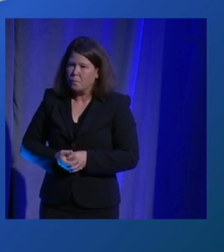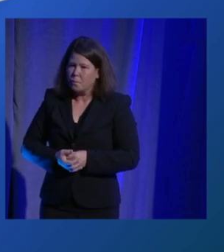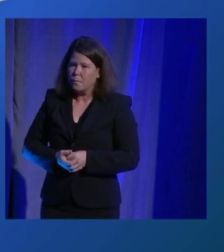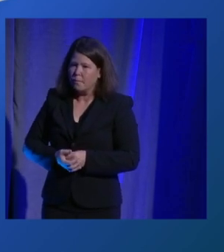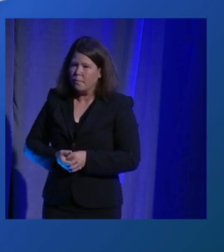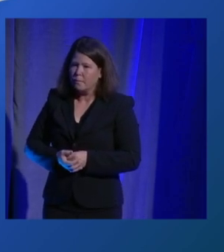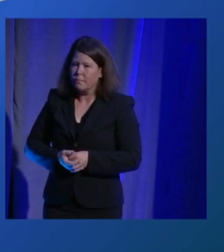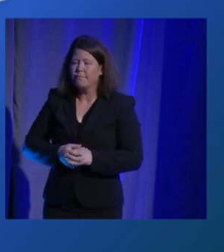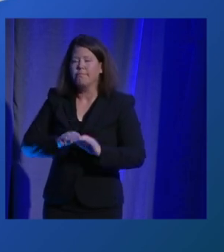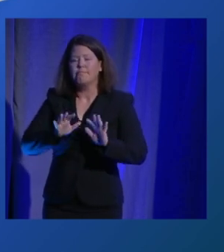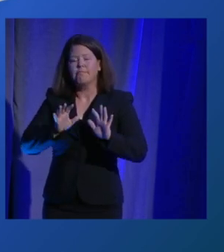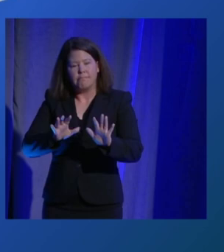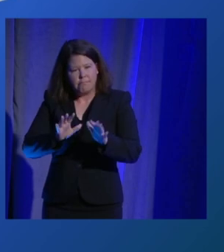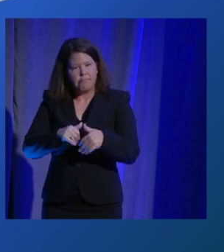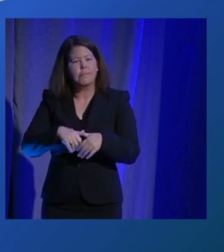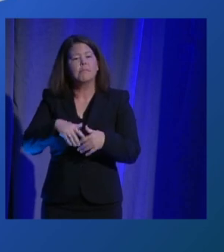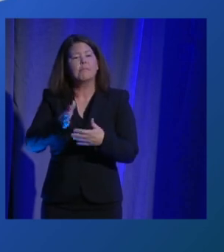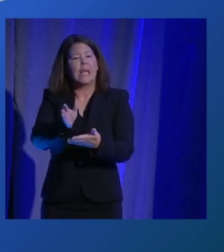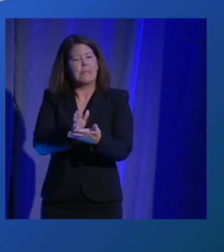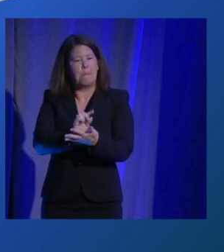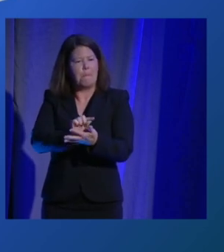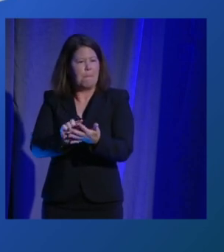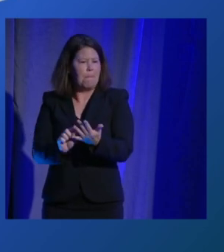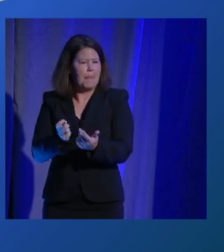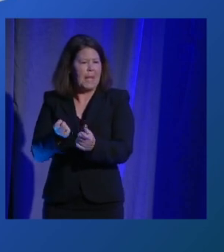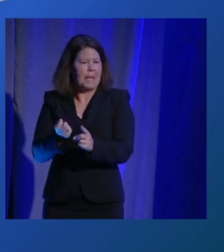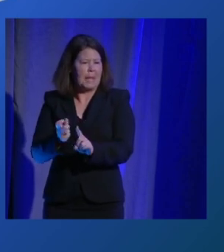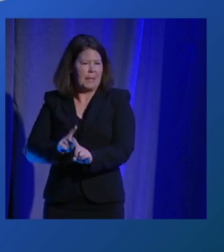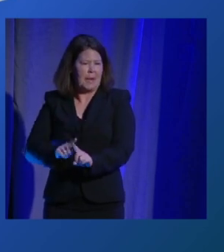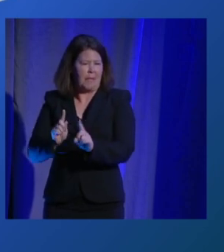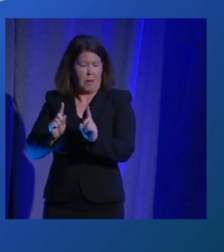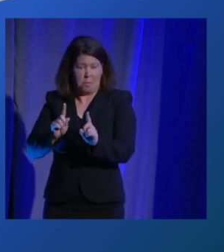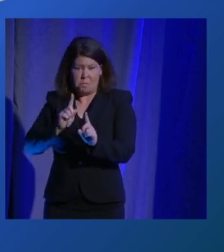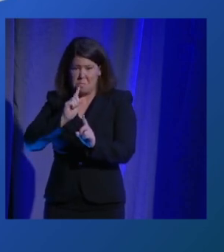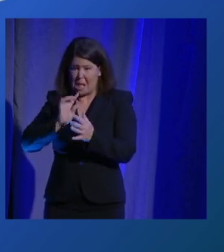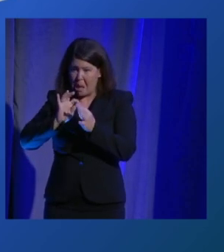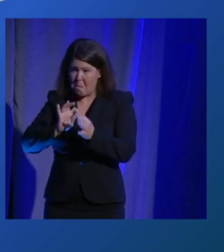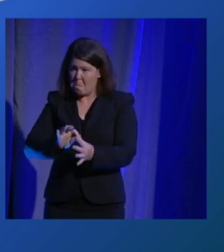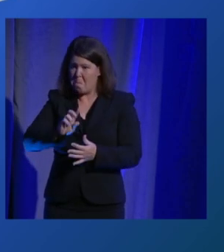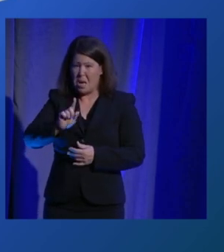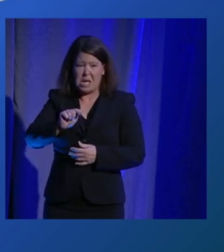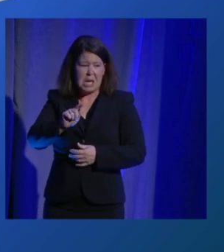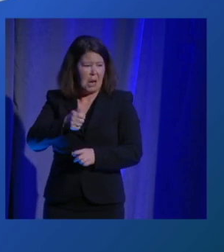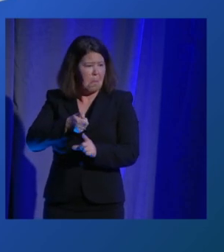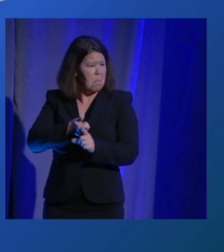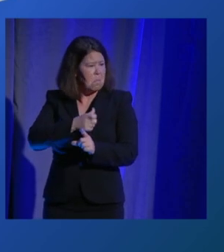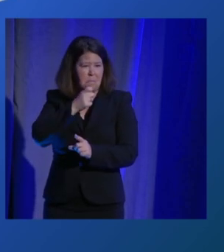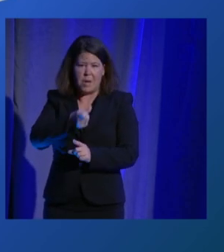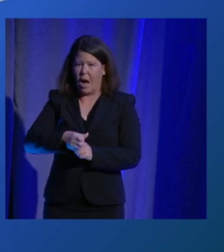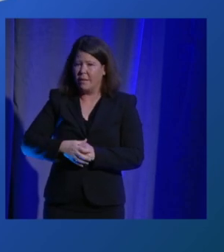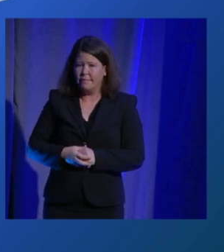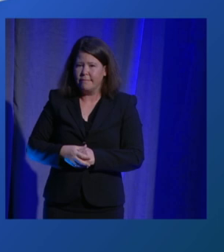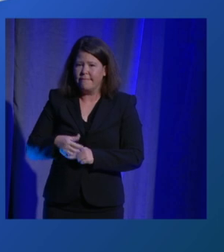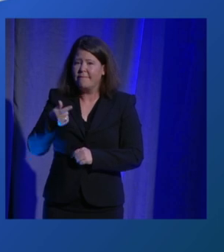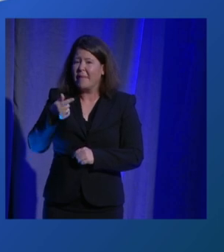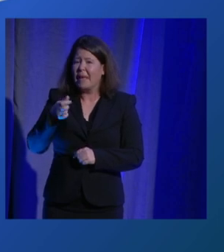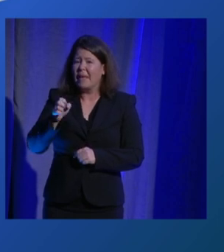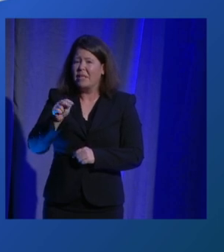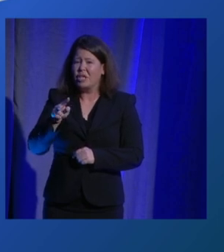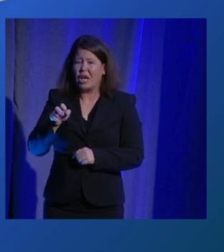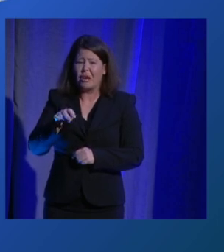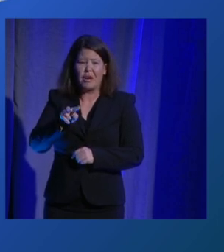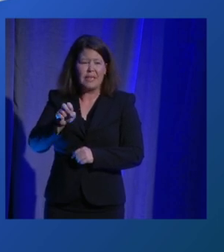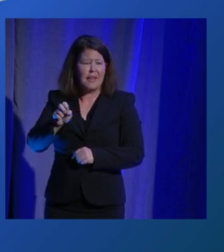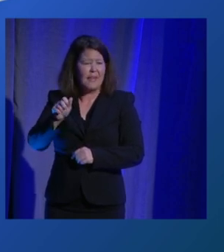some things that are different as I said earlier it's not about the data and by the way generative AI is not the solution for